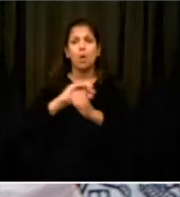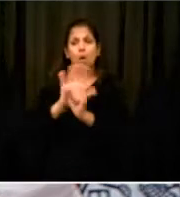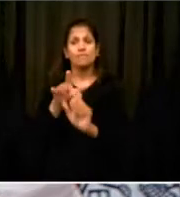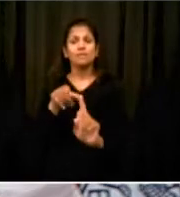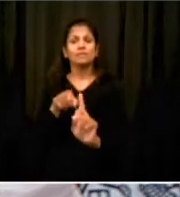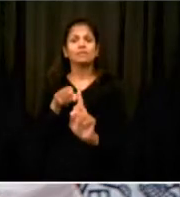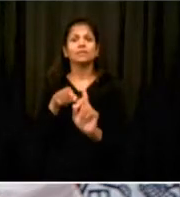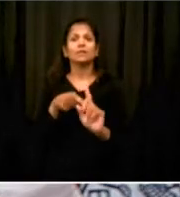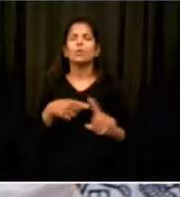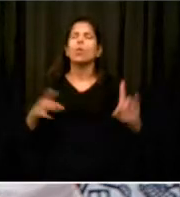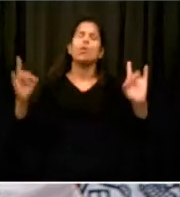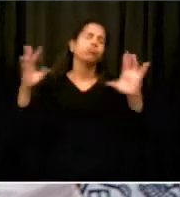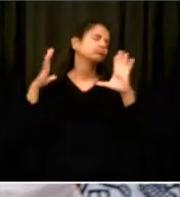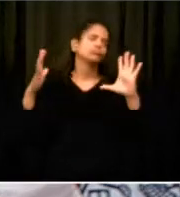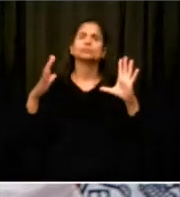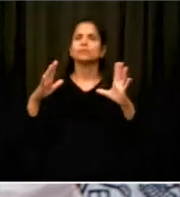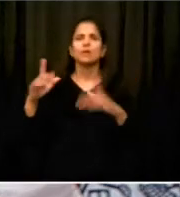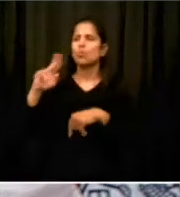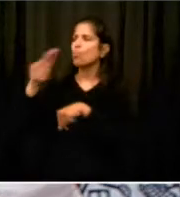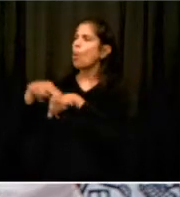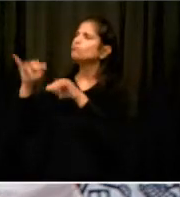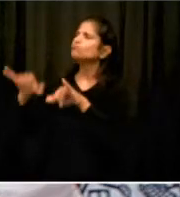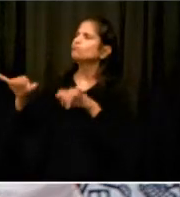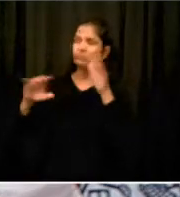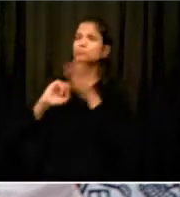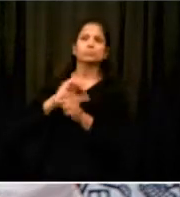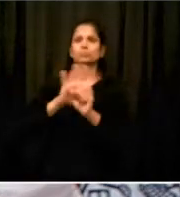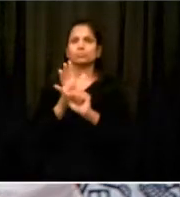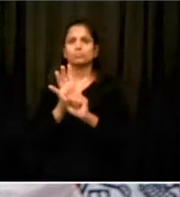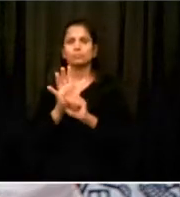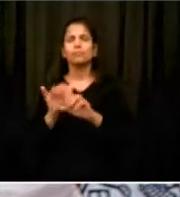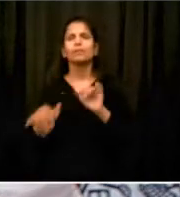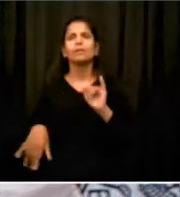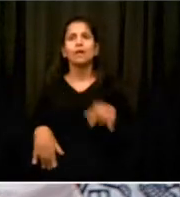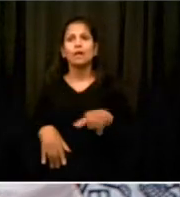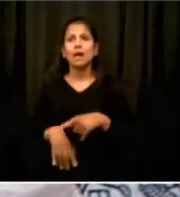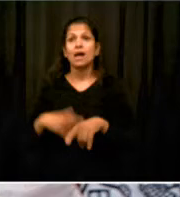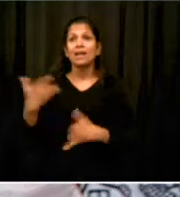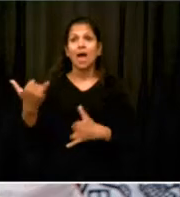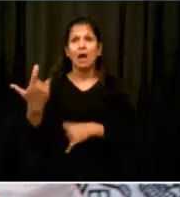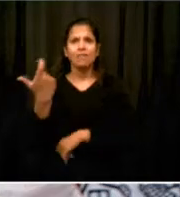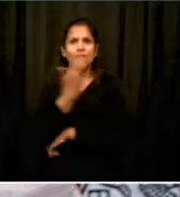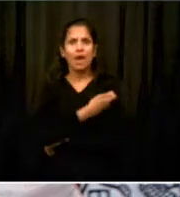of the healthcare situation, because this is something we have been working on from the very beginning.